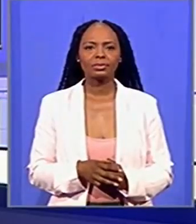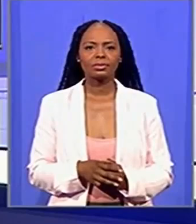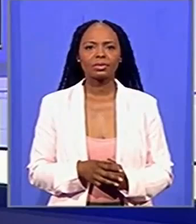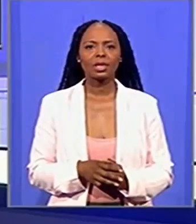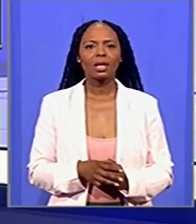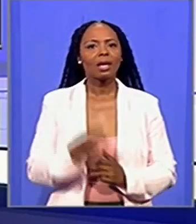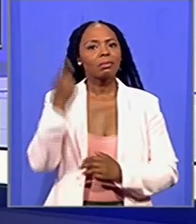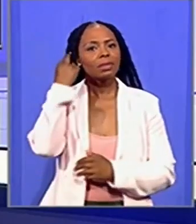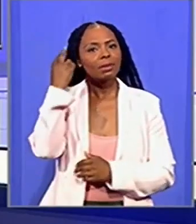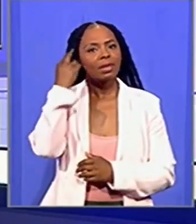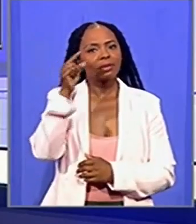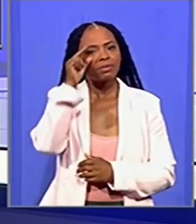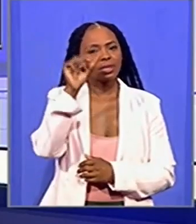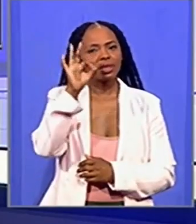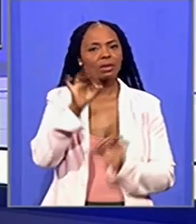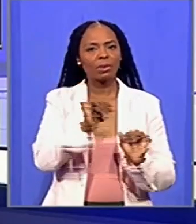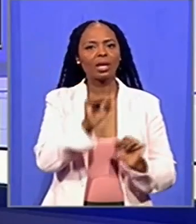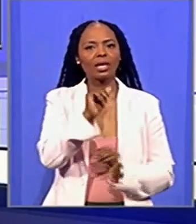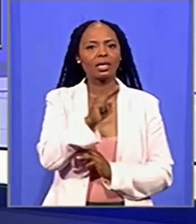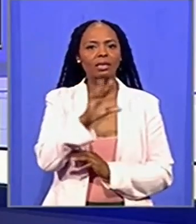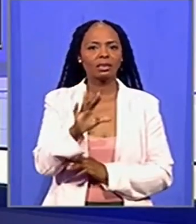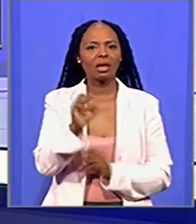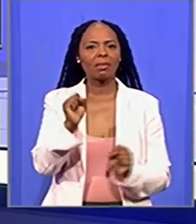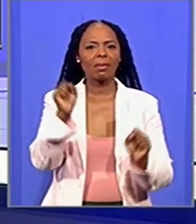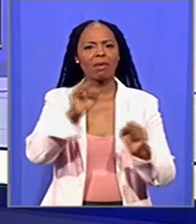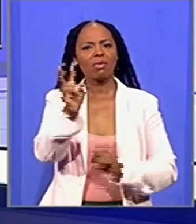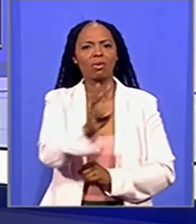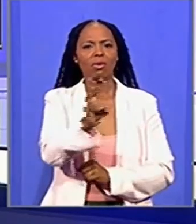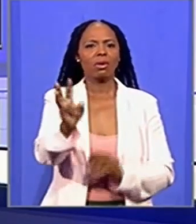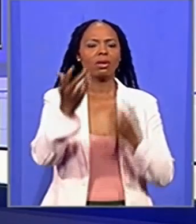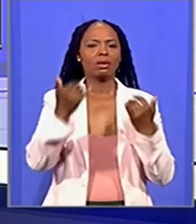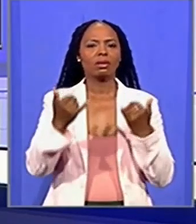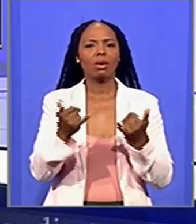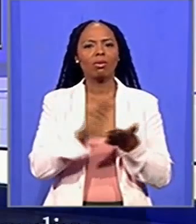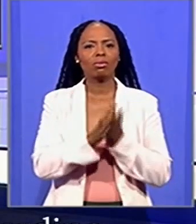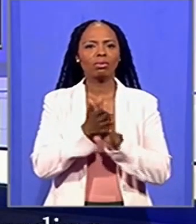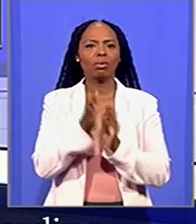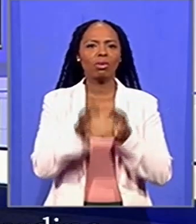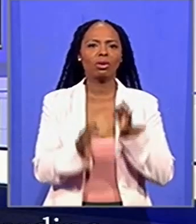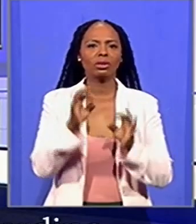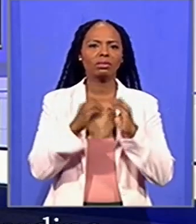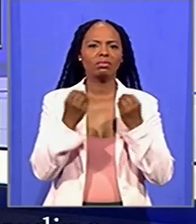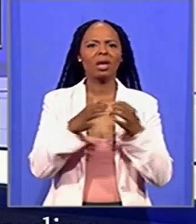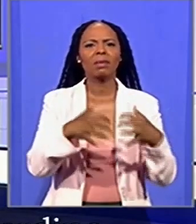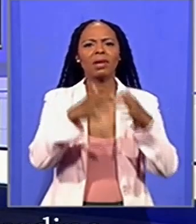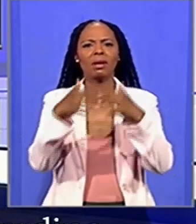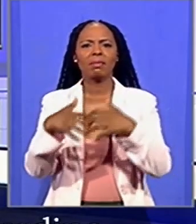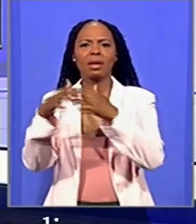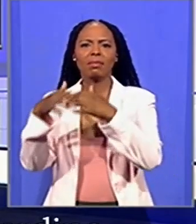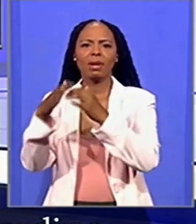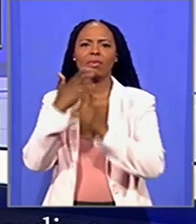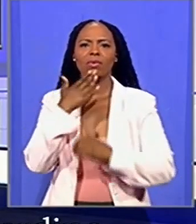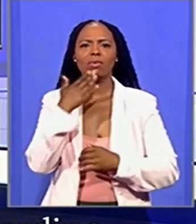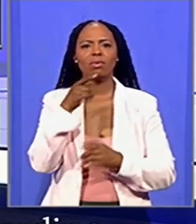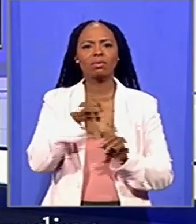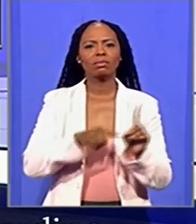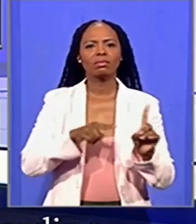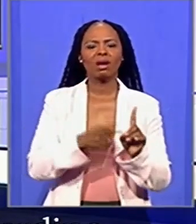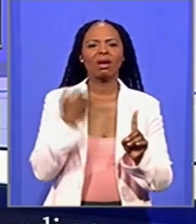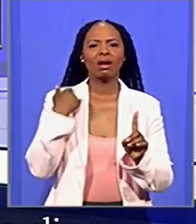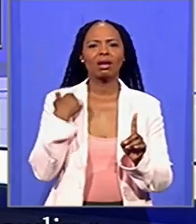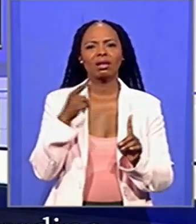Mongodi e moholo wa ANC Fikileng Balula o se o lotse ka bohalo ho kgakolwa ha mokga wa setlabotjha wa dipolotiki o theilweng ke modulasetulo wa mehleng